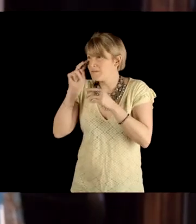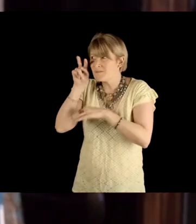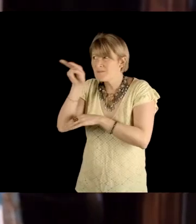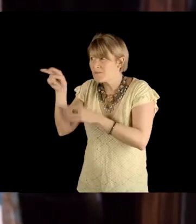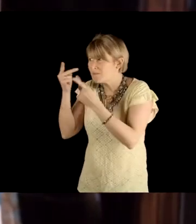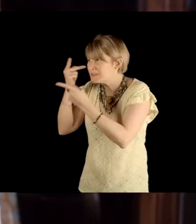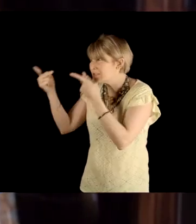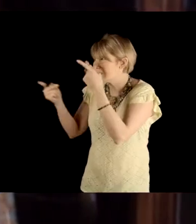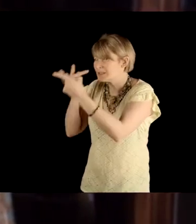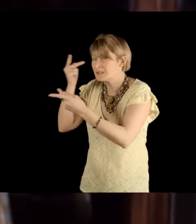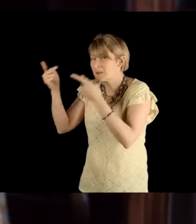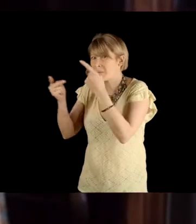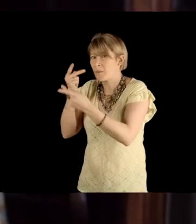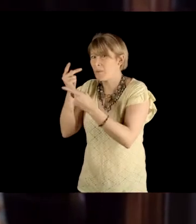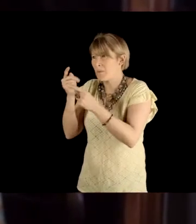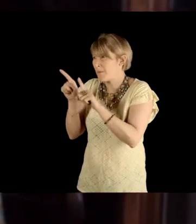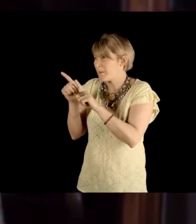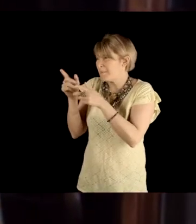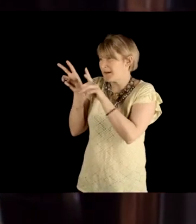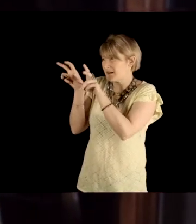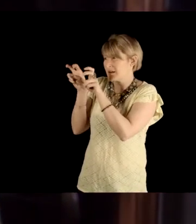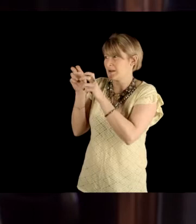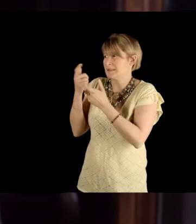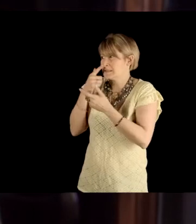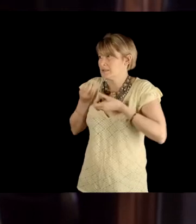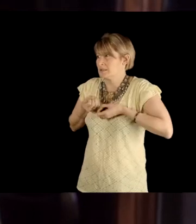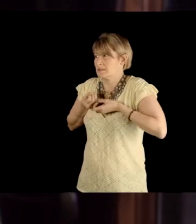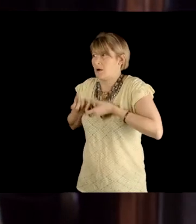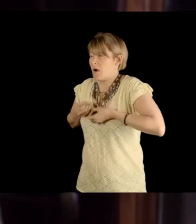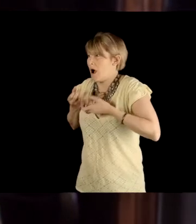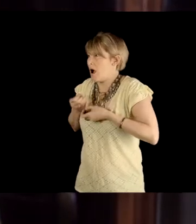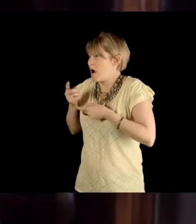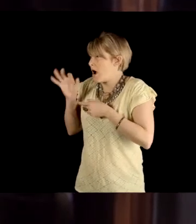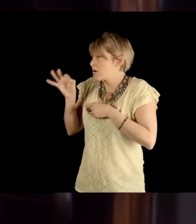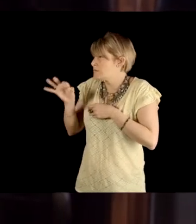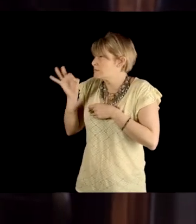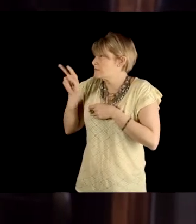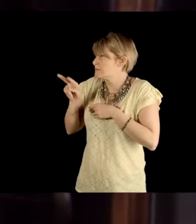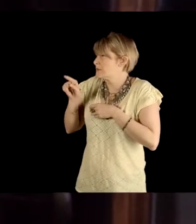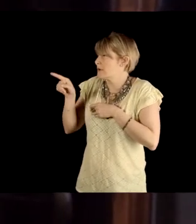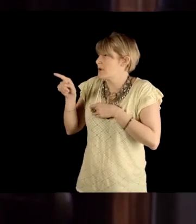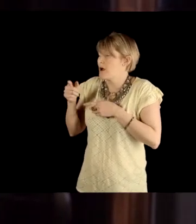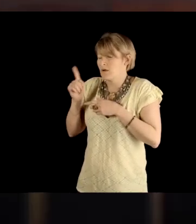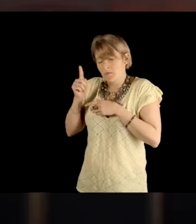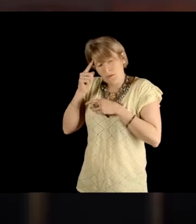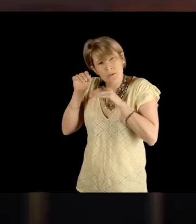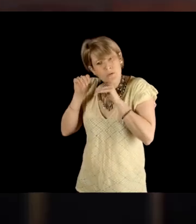remain pure, we like to remain simpler. The complexities and impurities that we